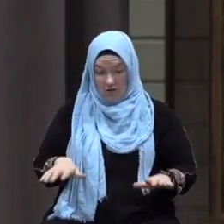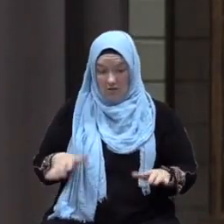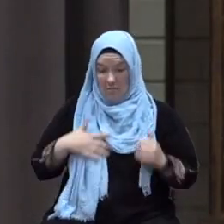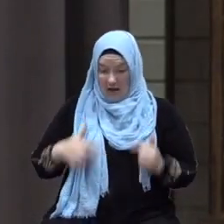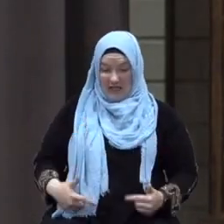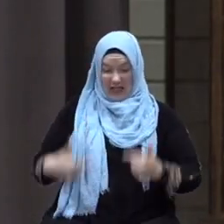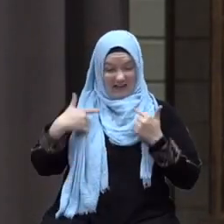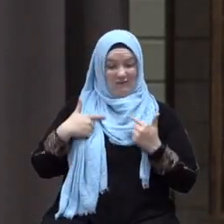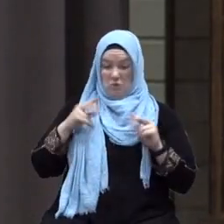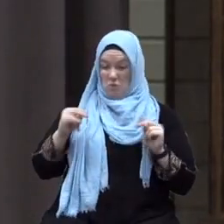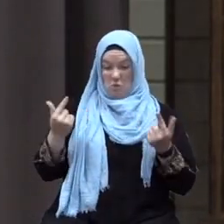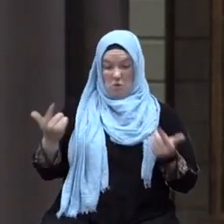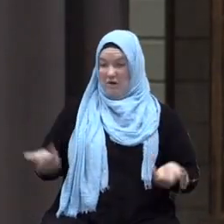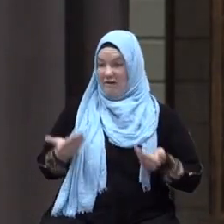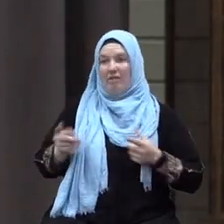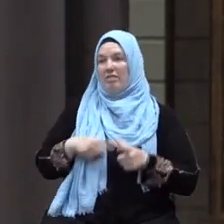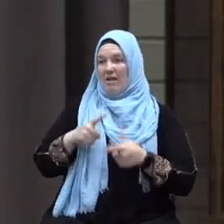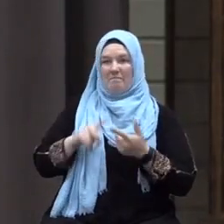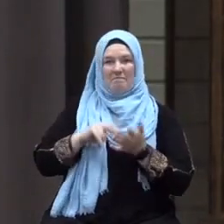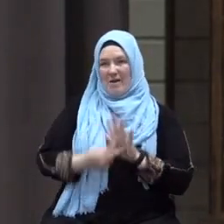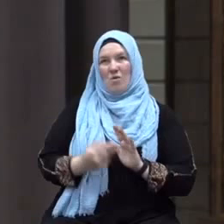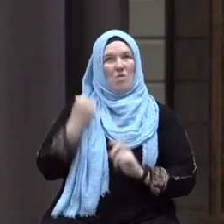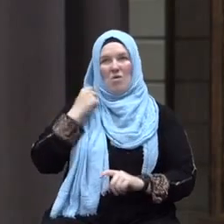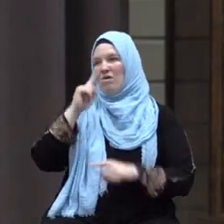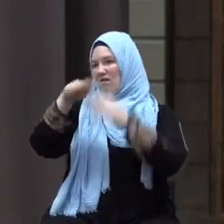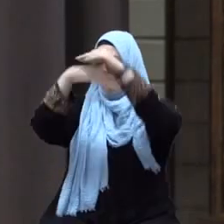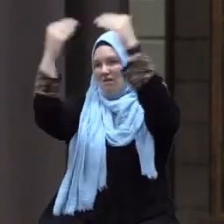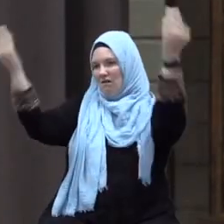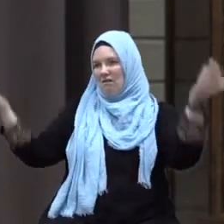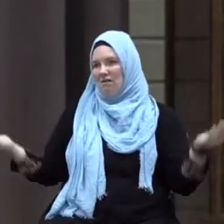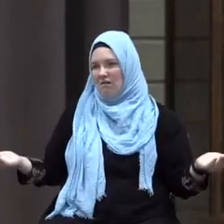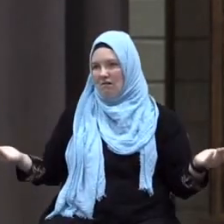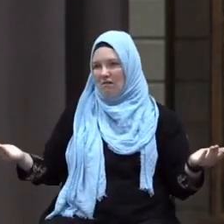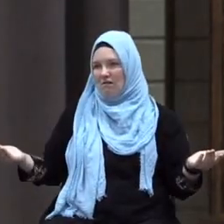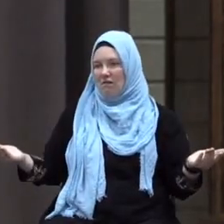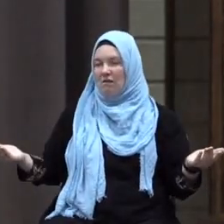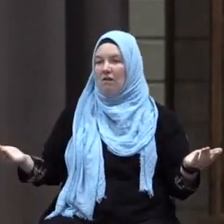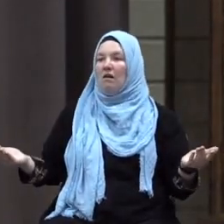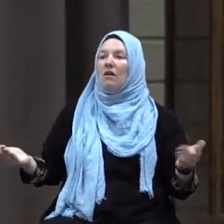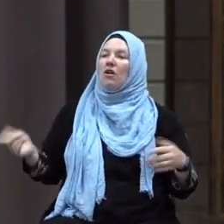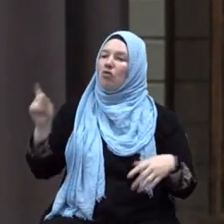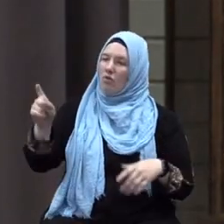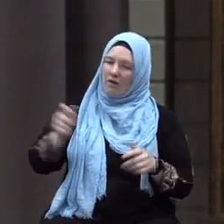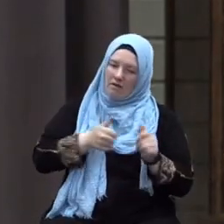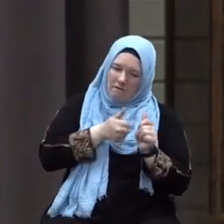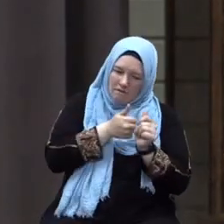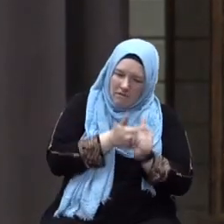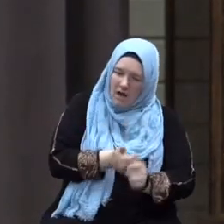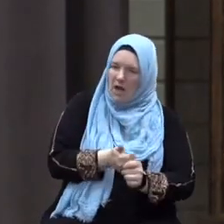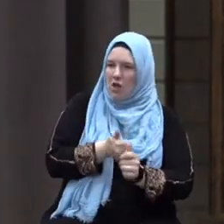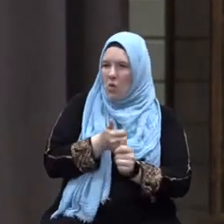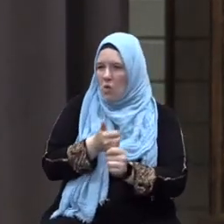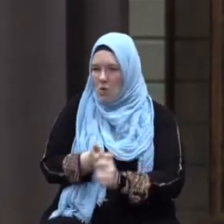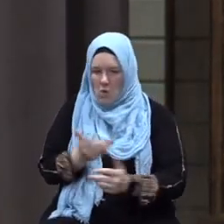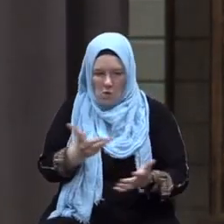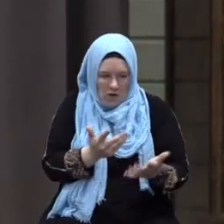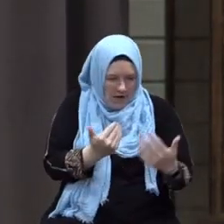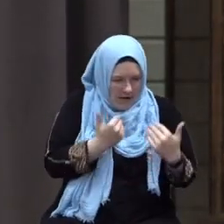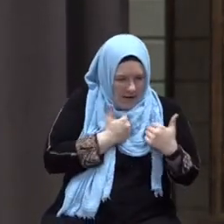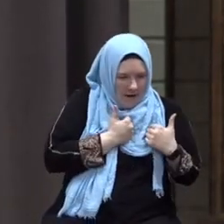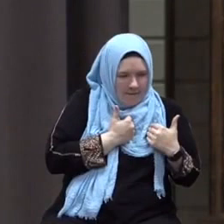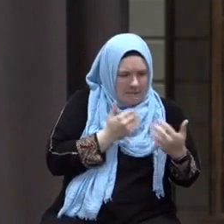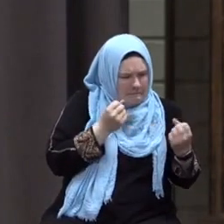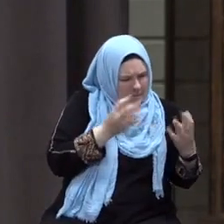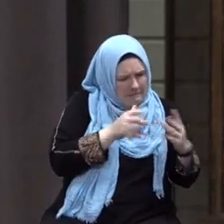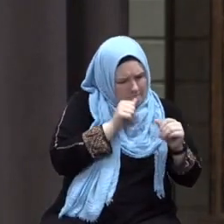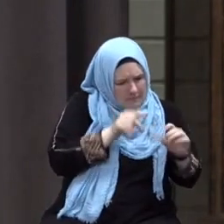So this is what it means to follow and track the values of both what you have